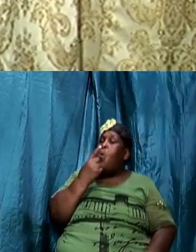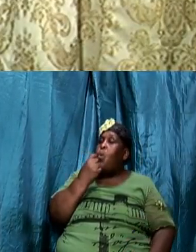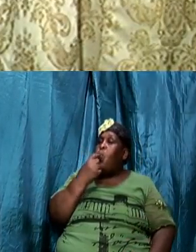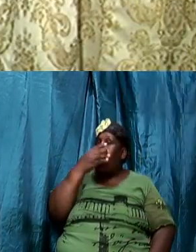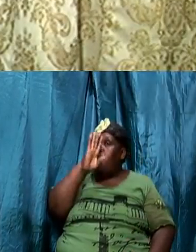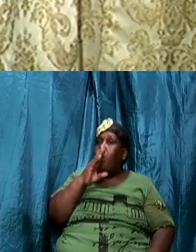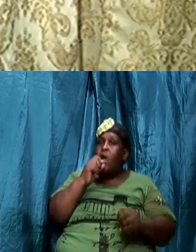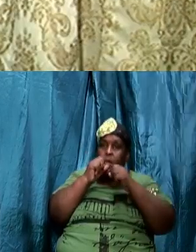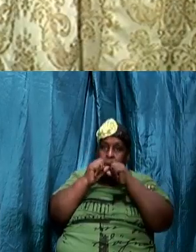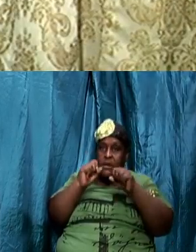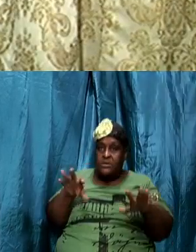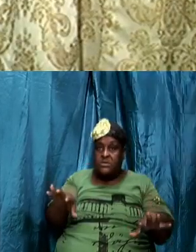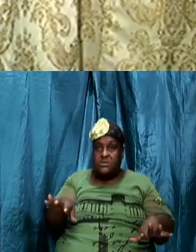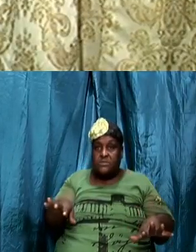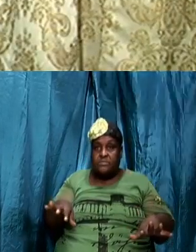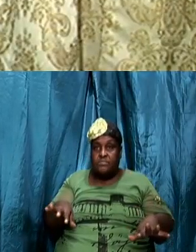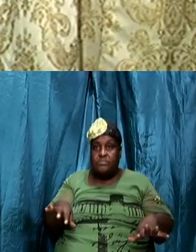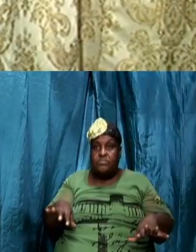blessed.